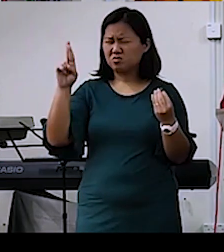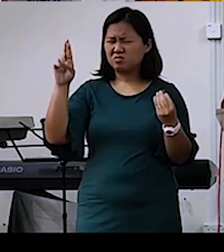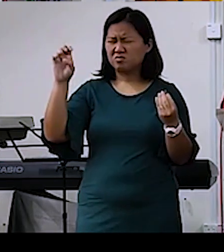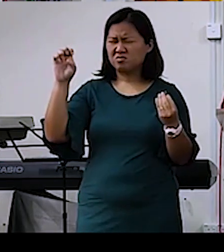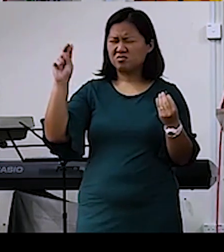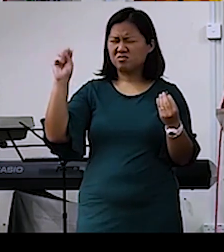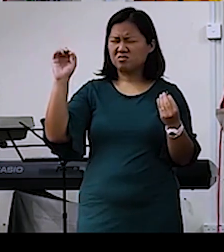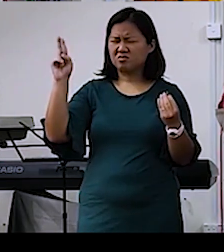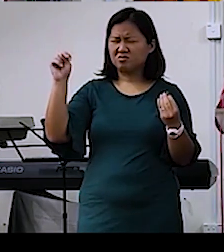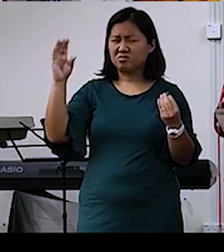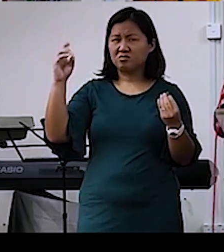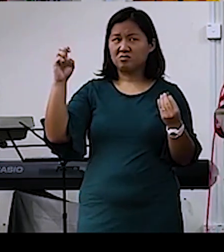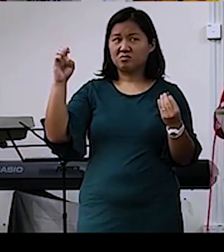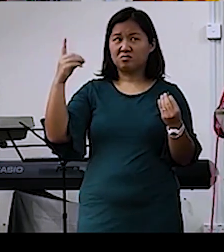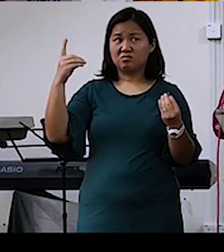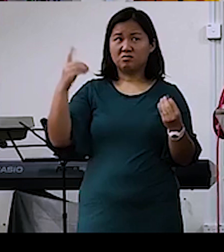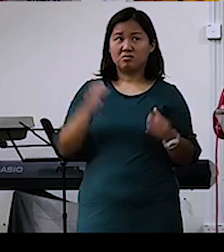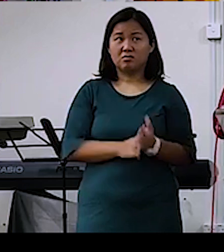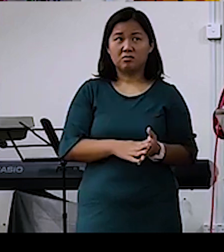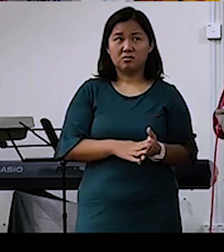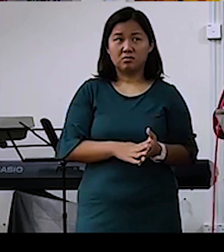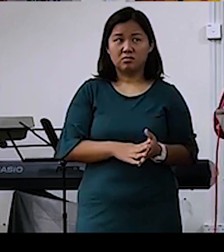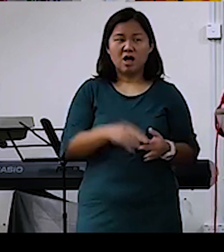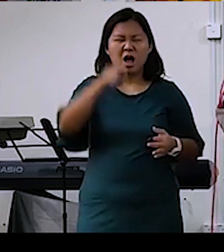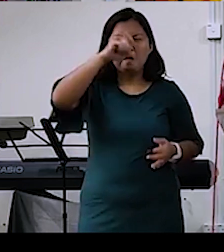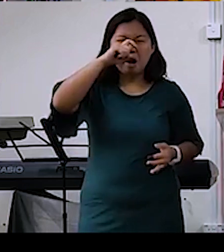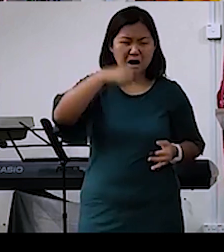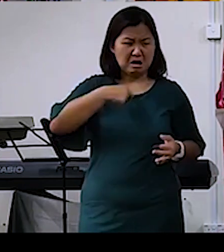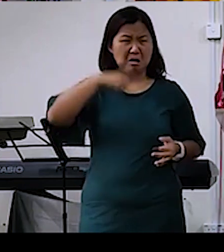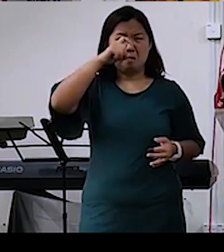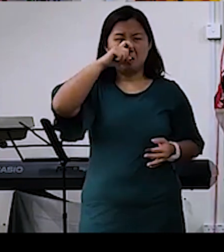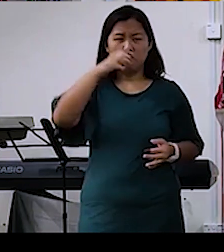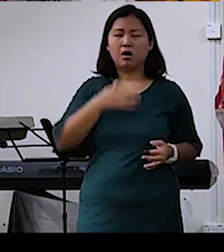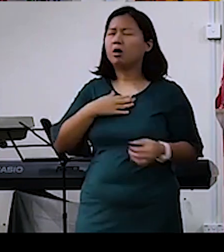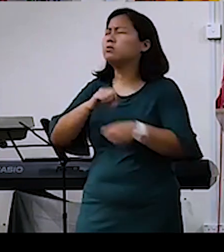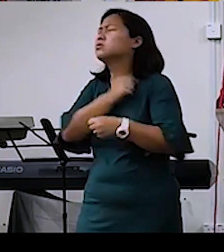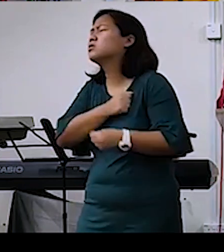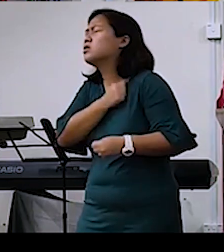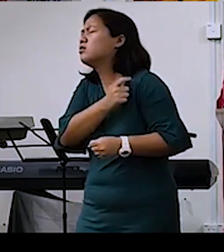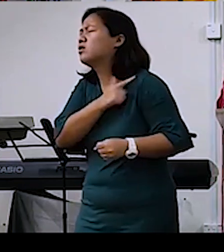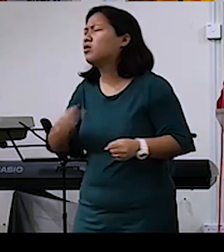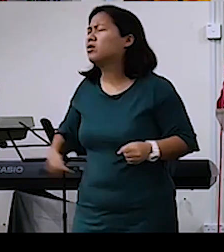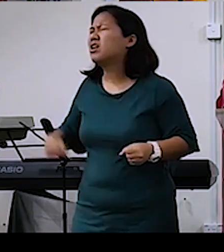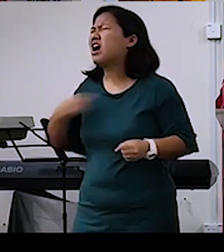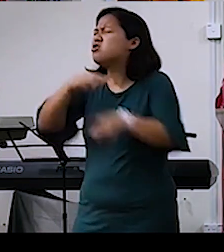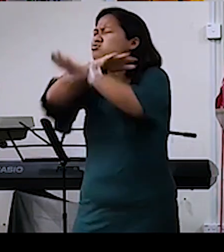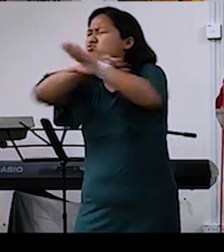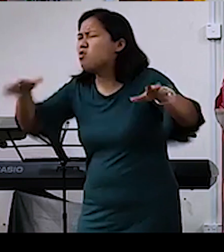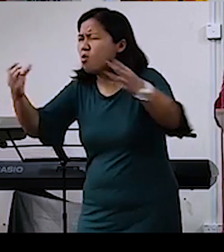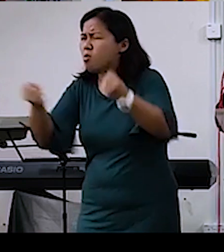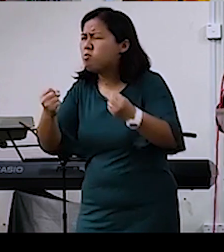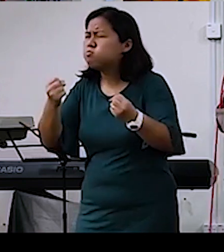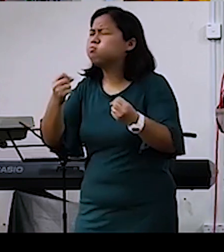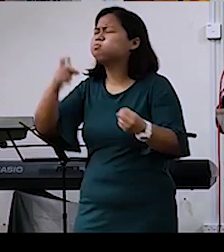me, pride, bro. Son, Edmund learns me, that's pride. I'm sorry, Lord, I renounce pride.